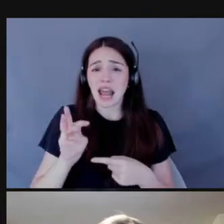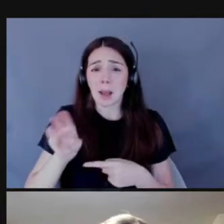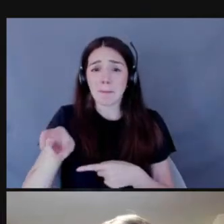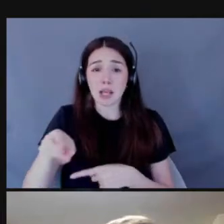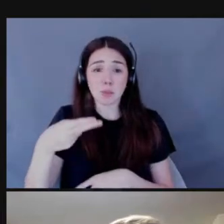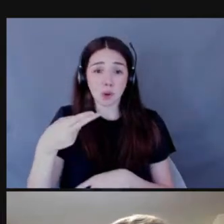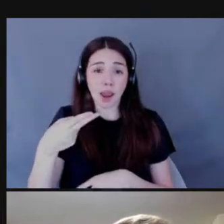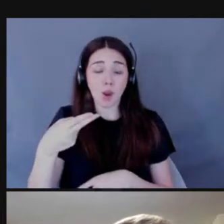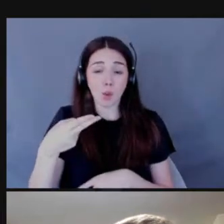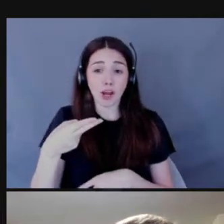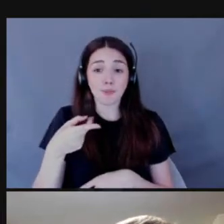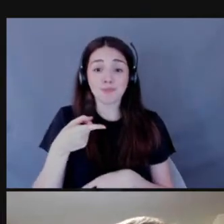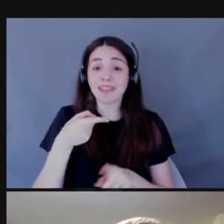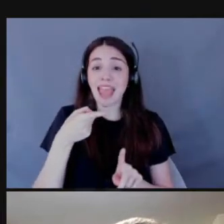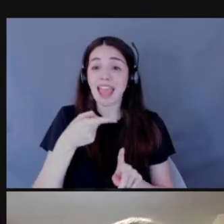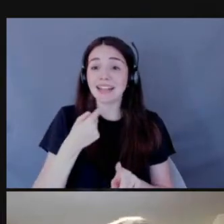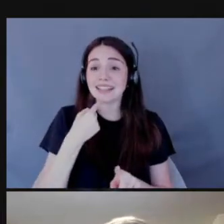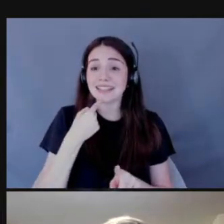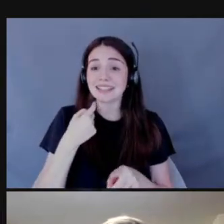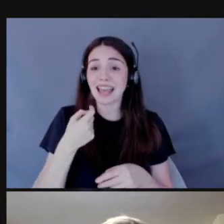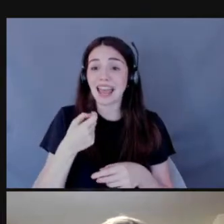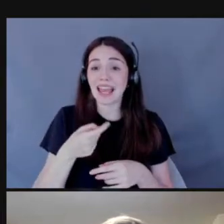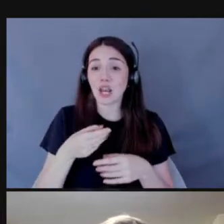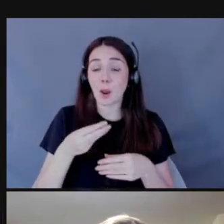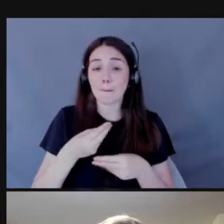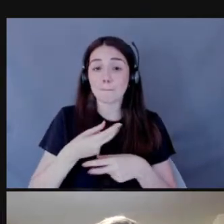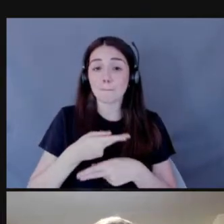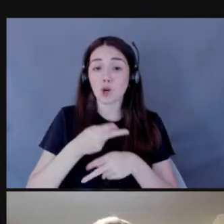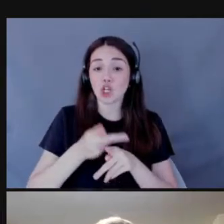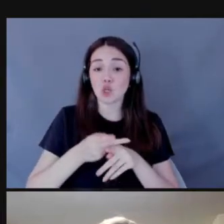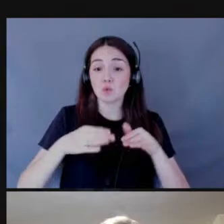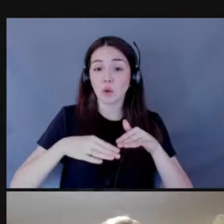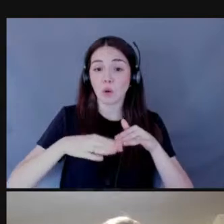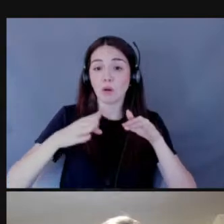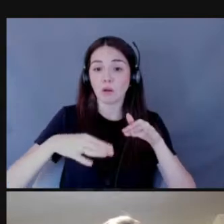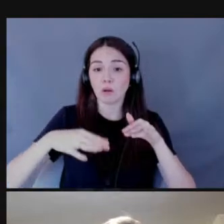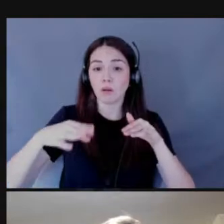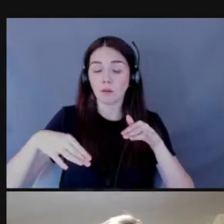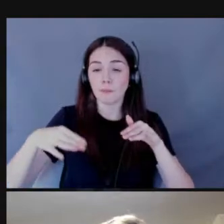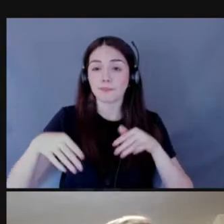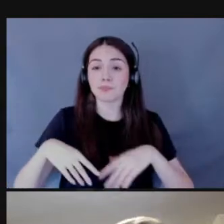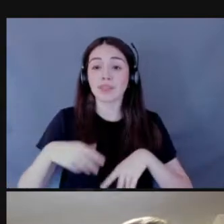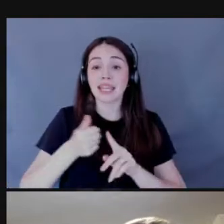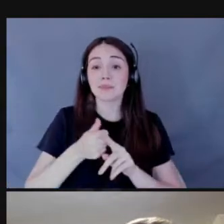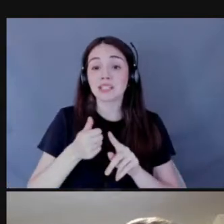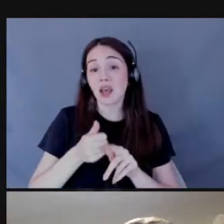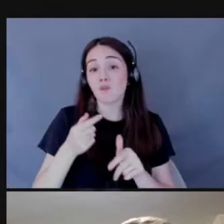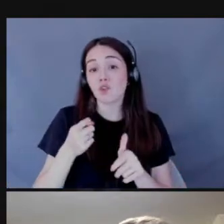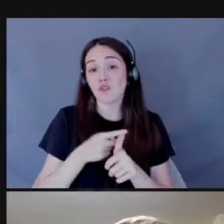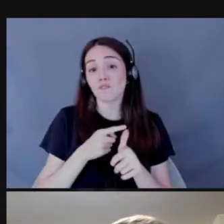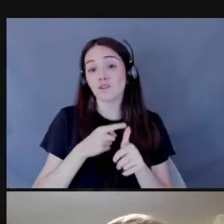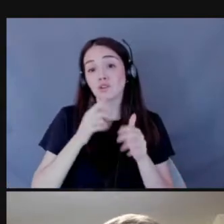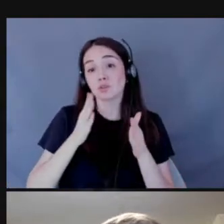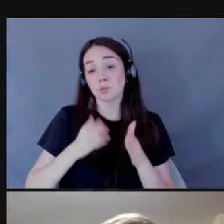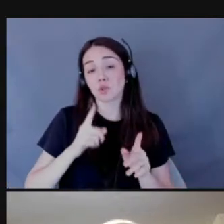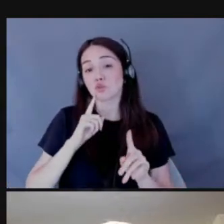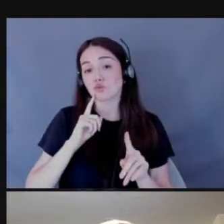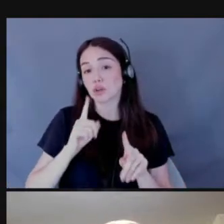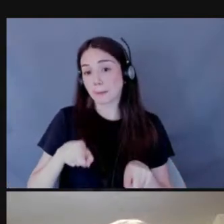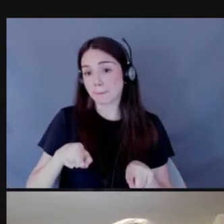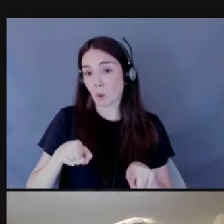and Kiker said that it produced a wake. Kiker was kind of the first person to report this